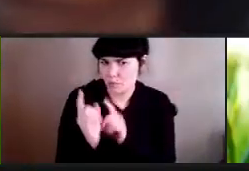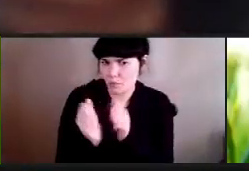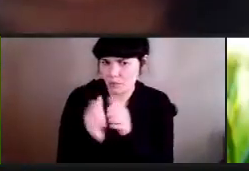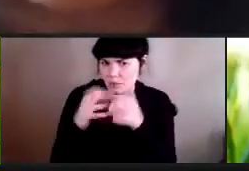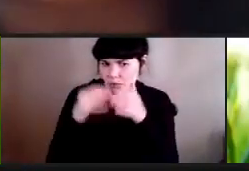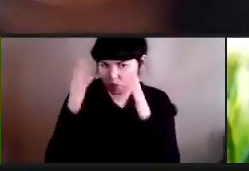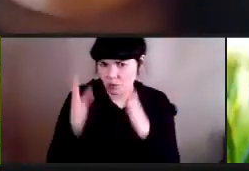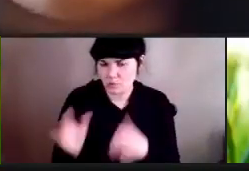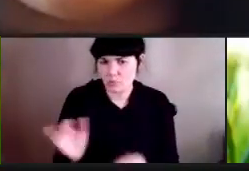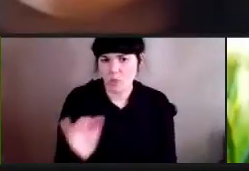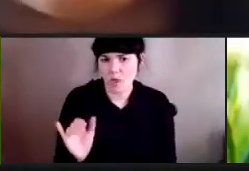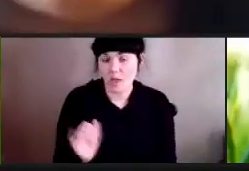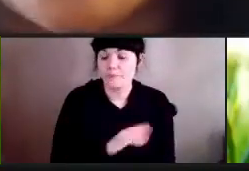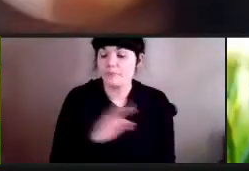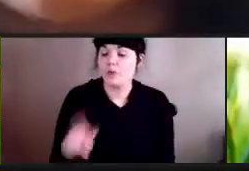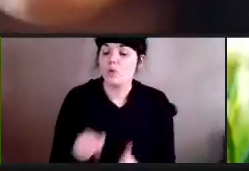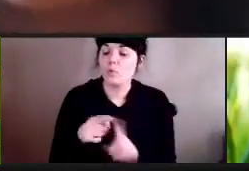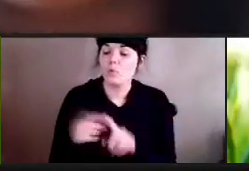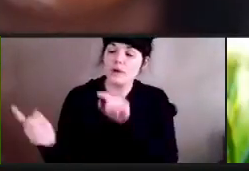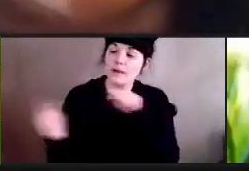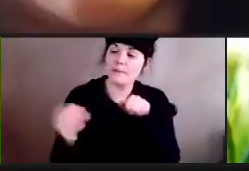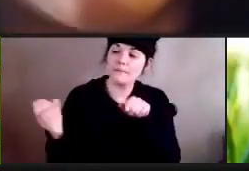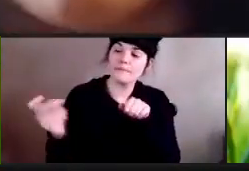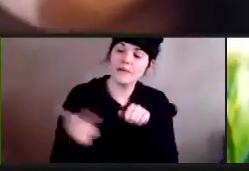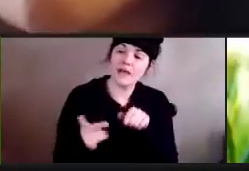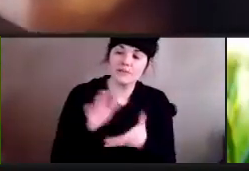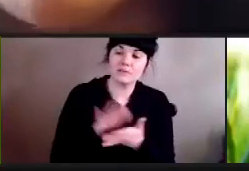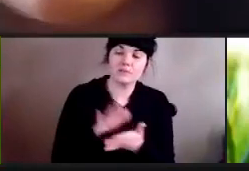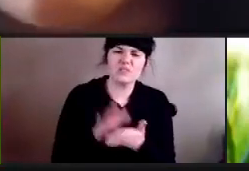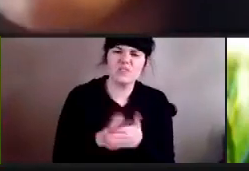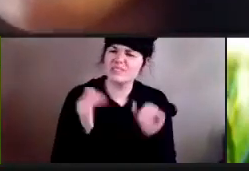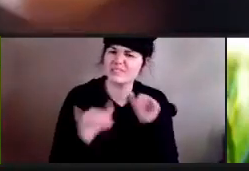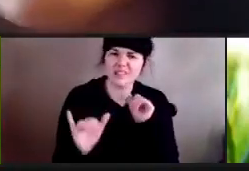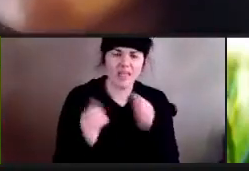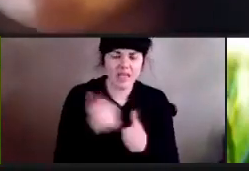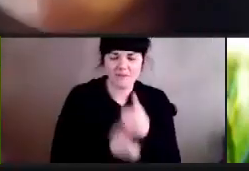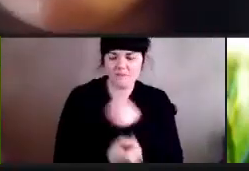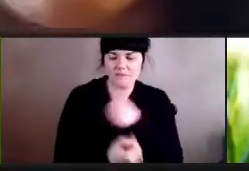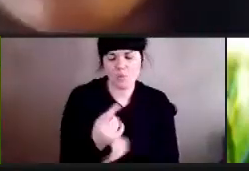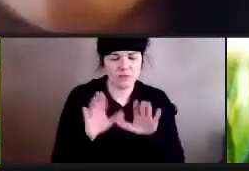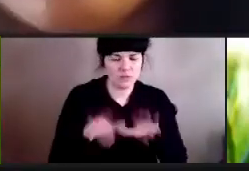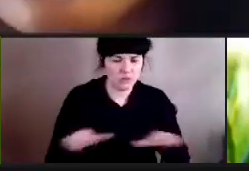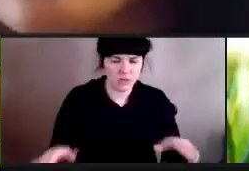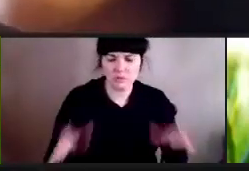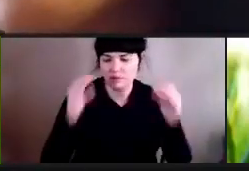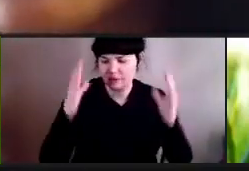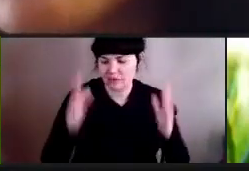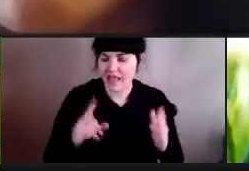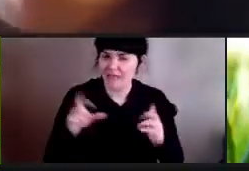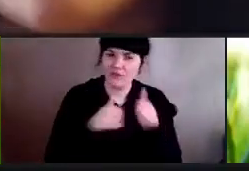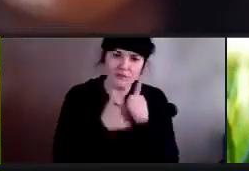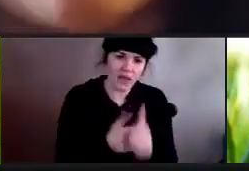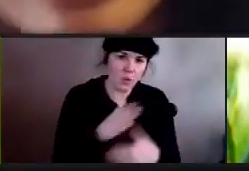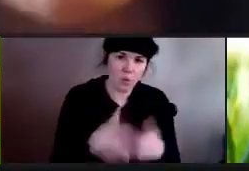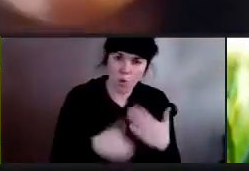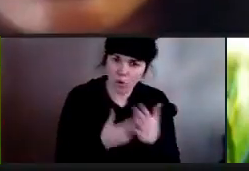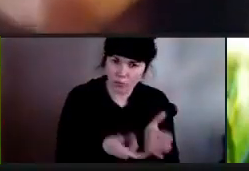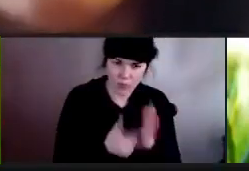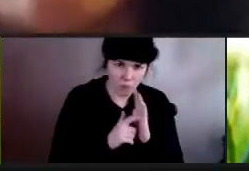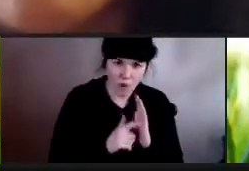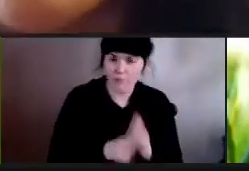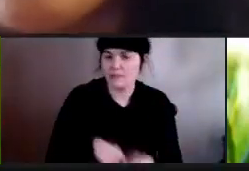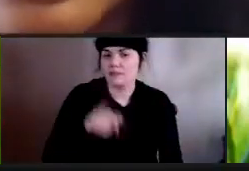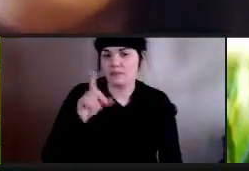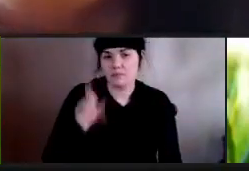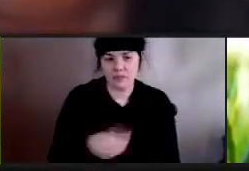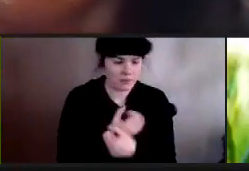to follow the same safety precautions that our teachers followed. Everyone that comes to our building has to have a negative COVID test, but they're able to come